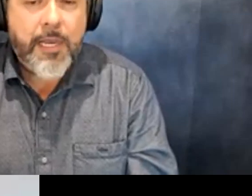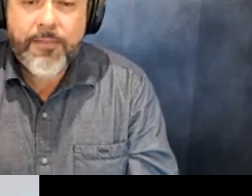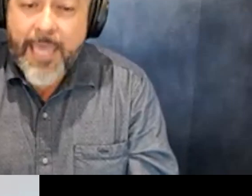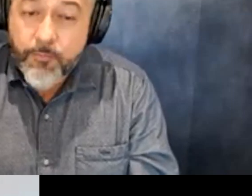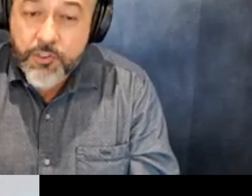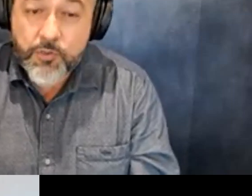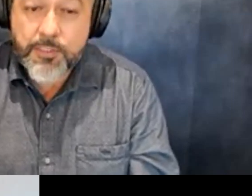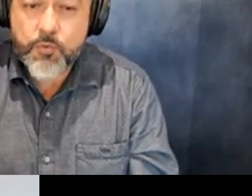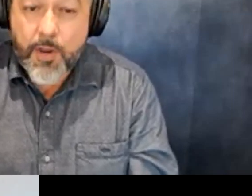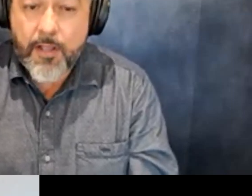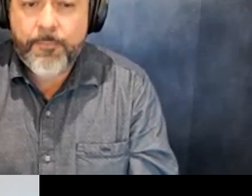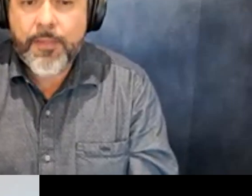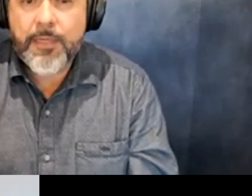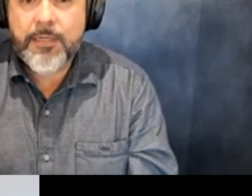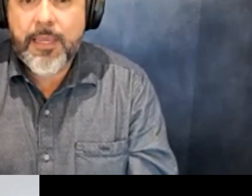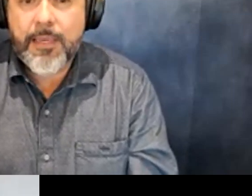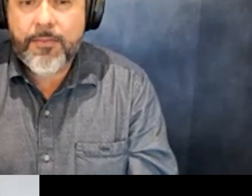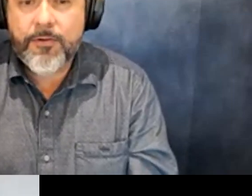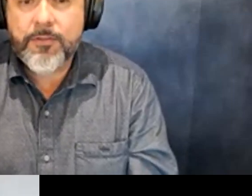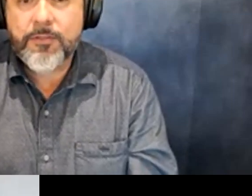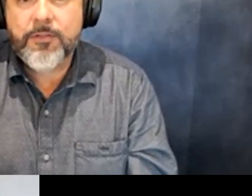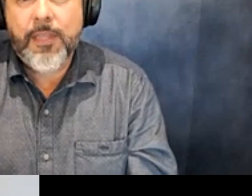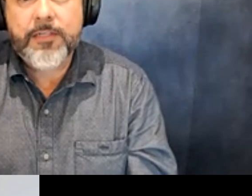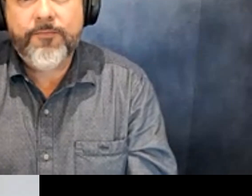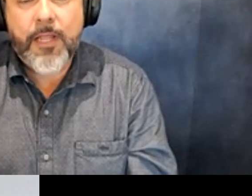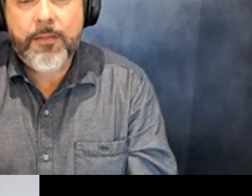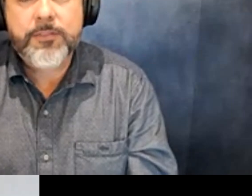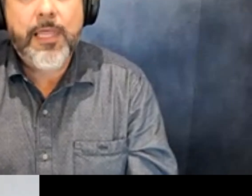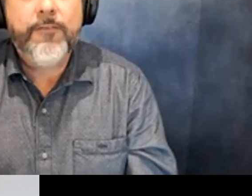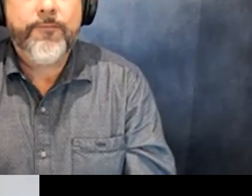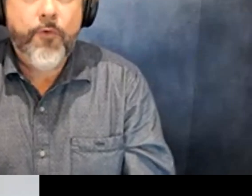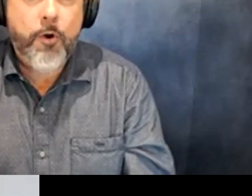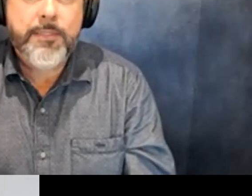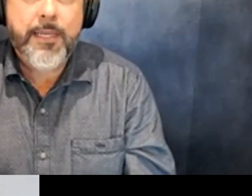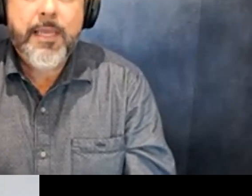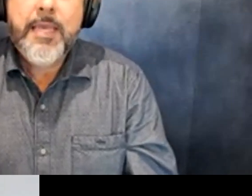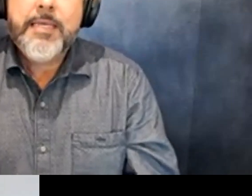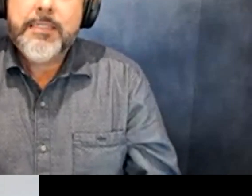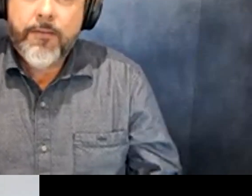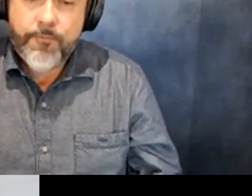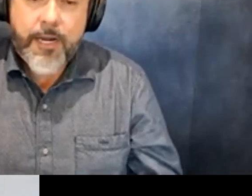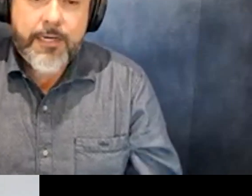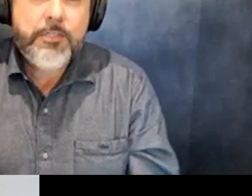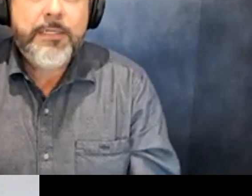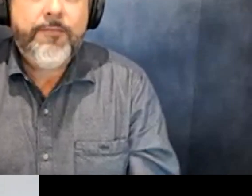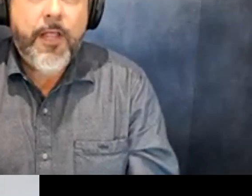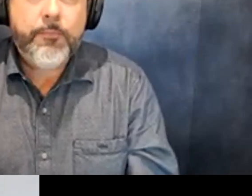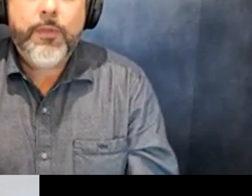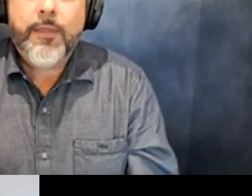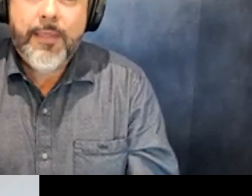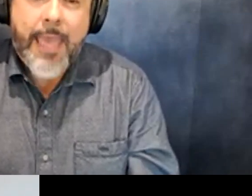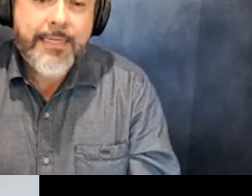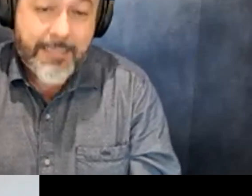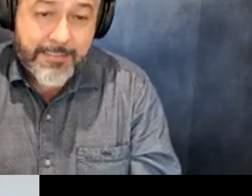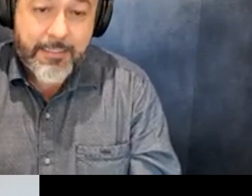there's a lot of language issues as well. And there's a lot of forms that need to be developed